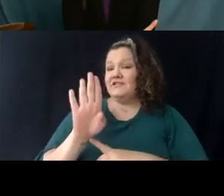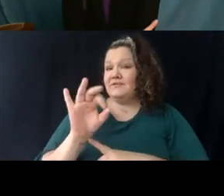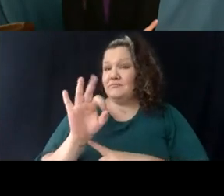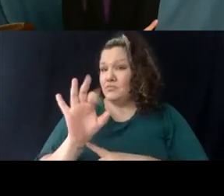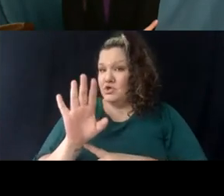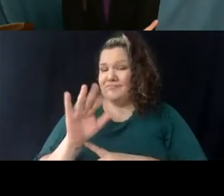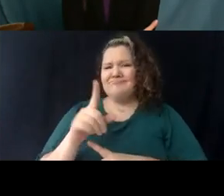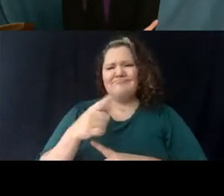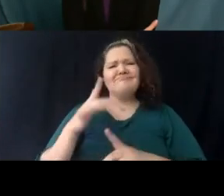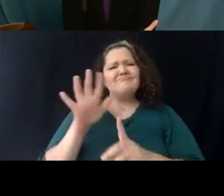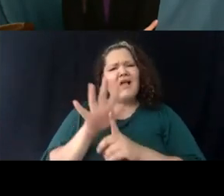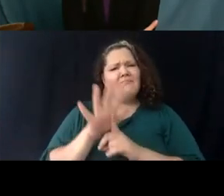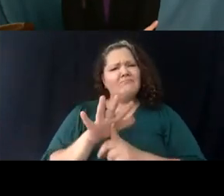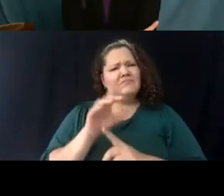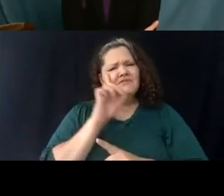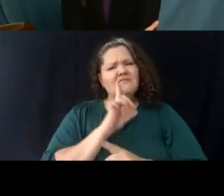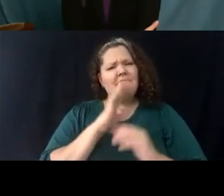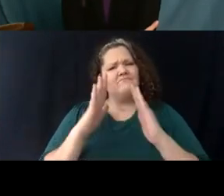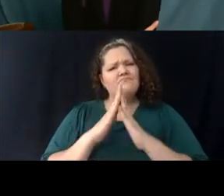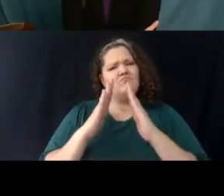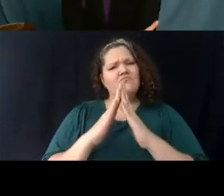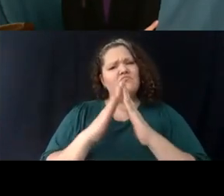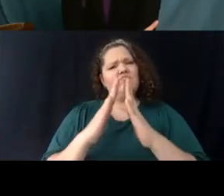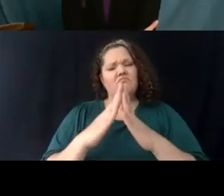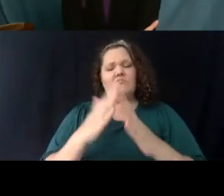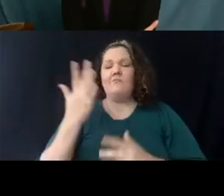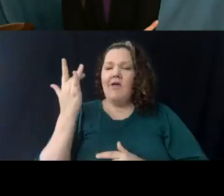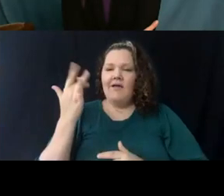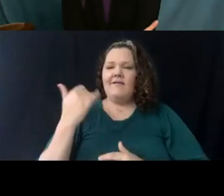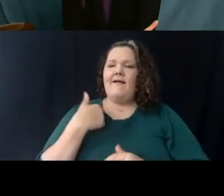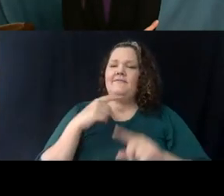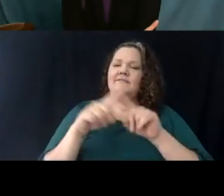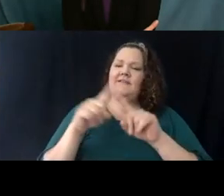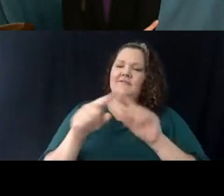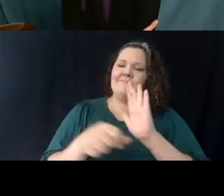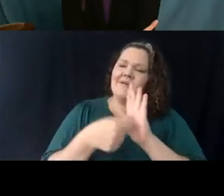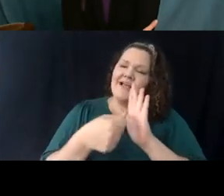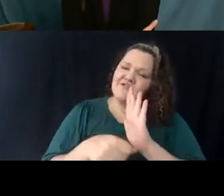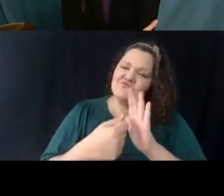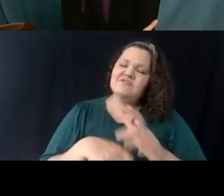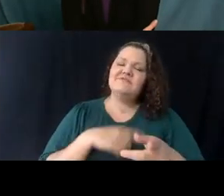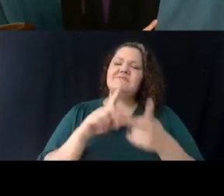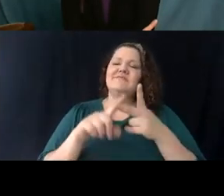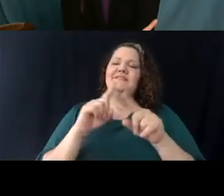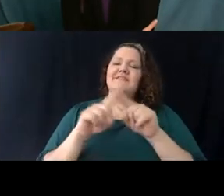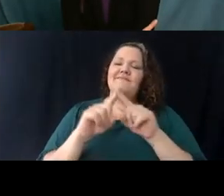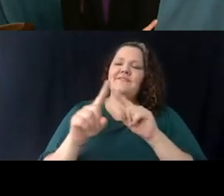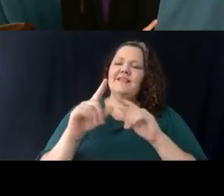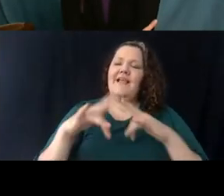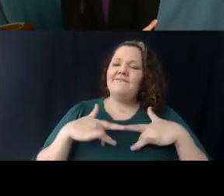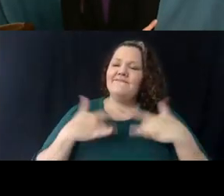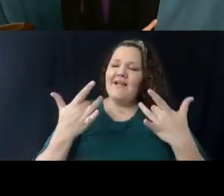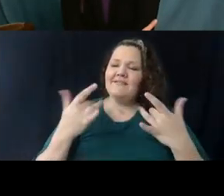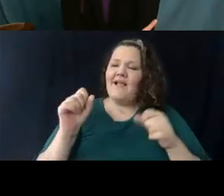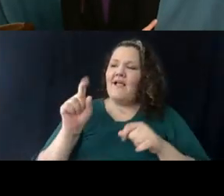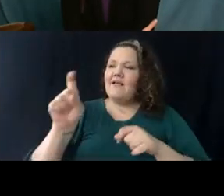has a huge impact on everyone. Facebook, definitely popular in the deaf community.